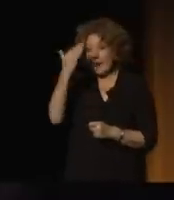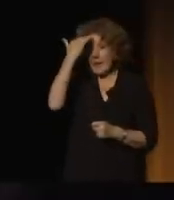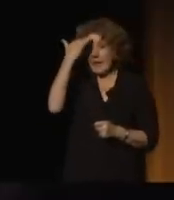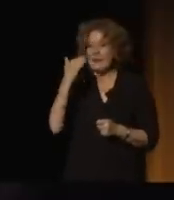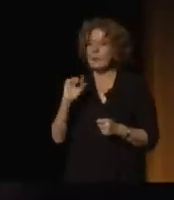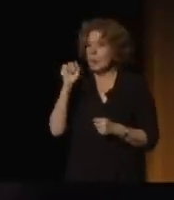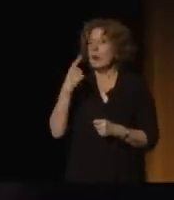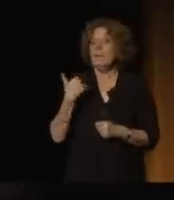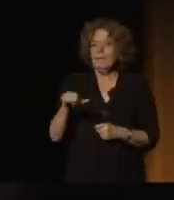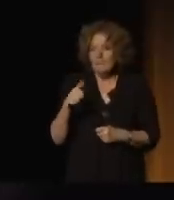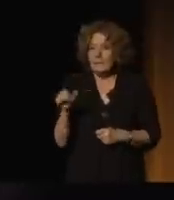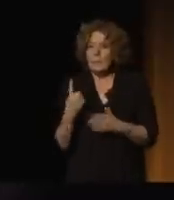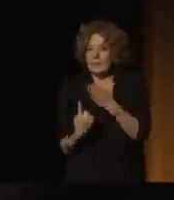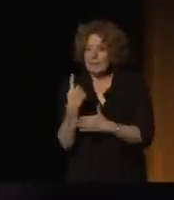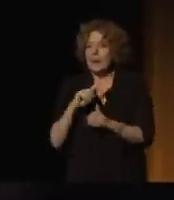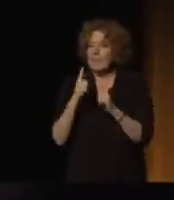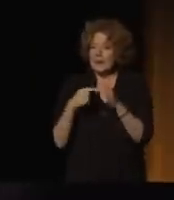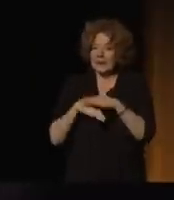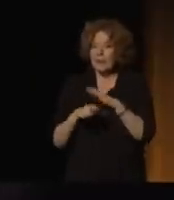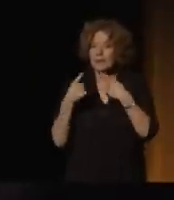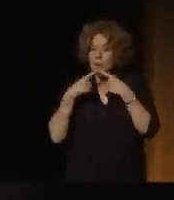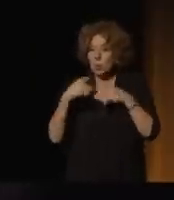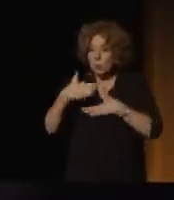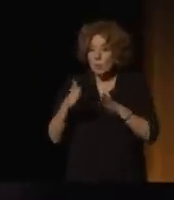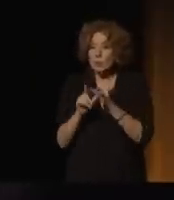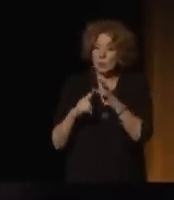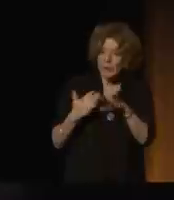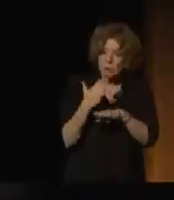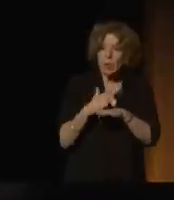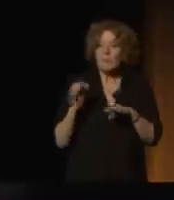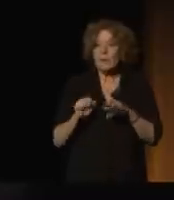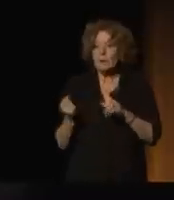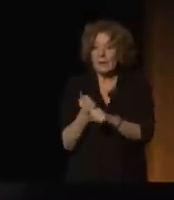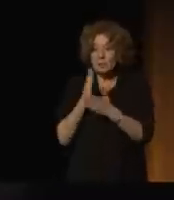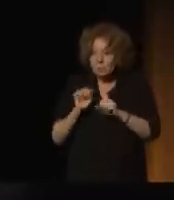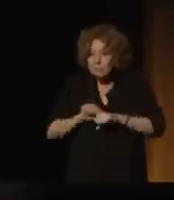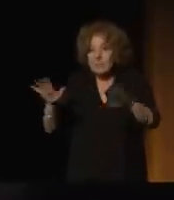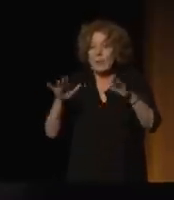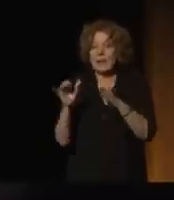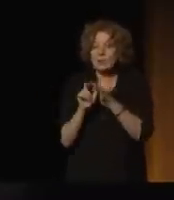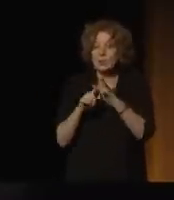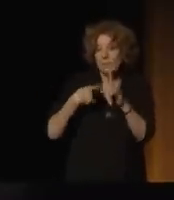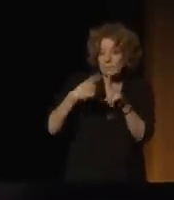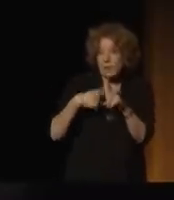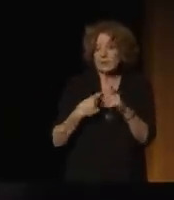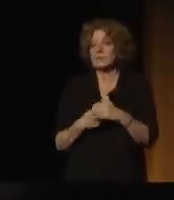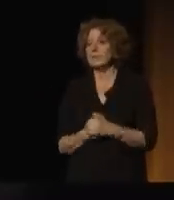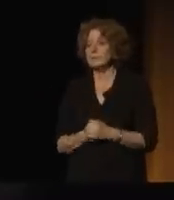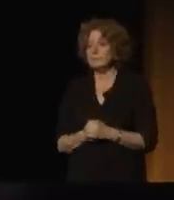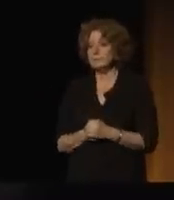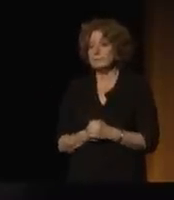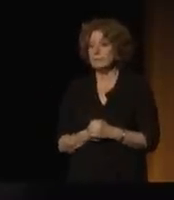is what's going on. But at the same time, being in a newsroom, you're covering it, you're doing a job, you've got to get the story, and we had to get it fast. And so to